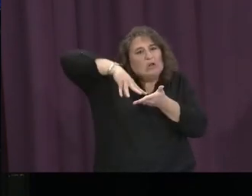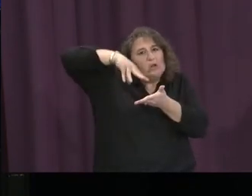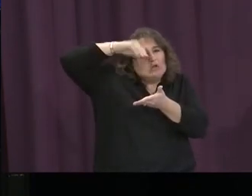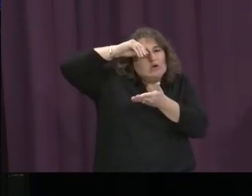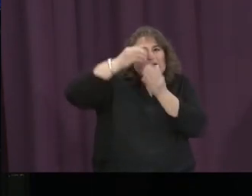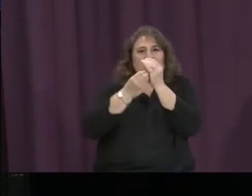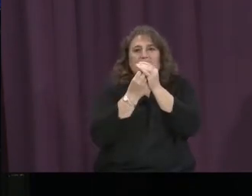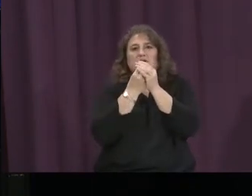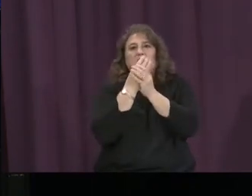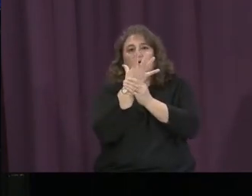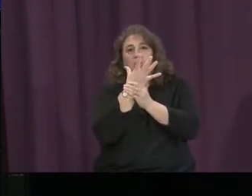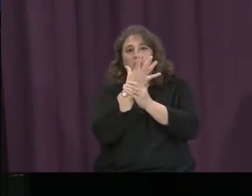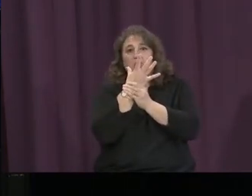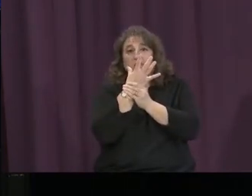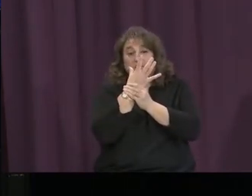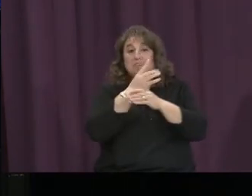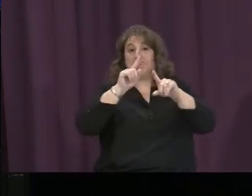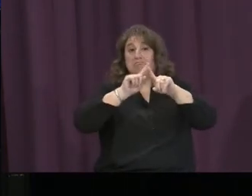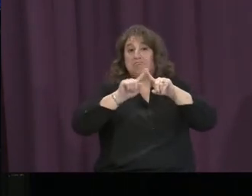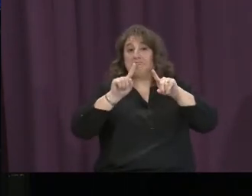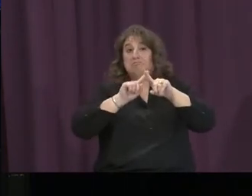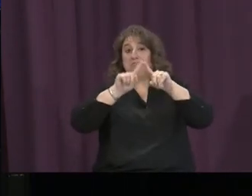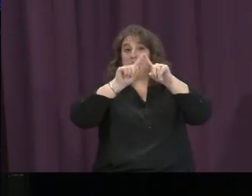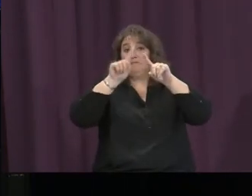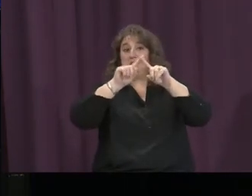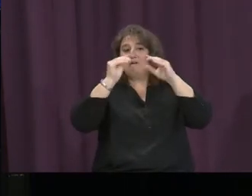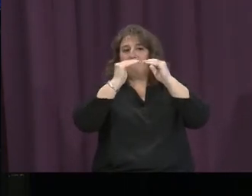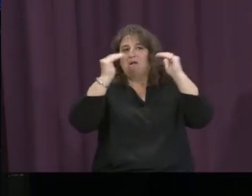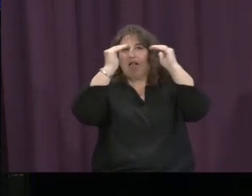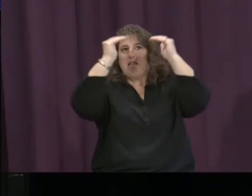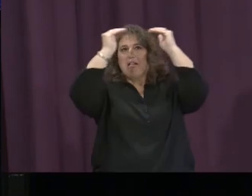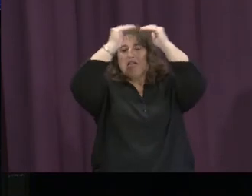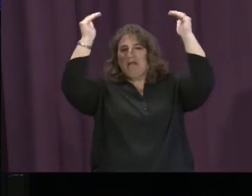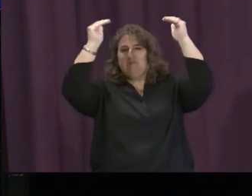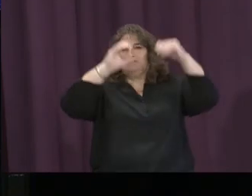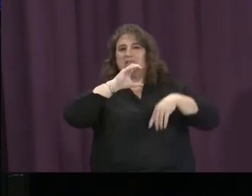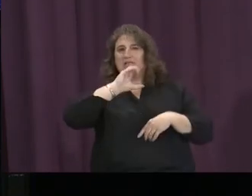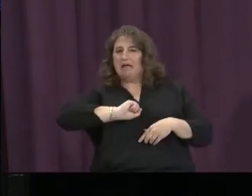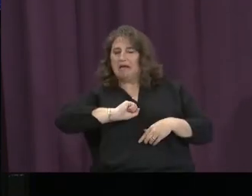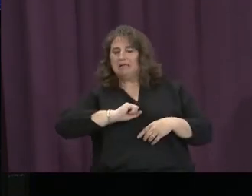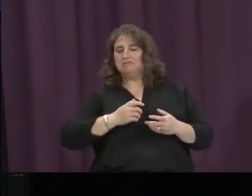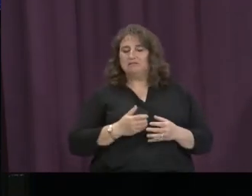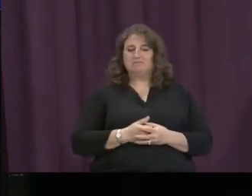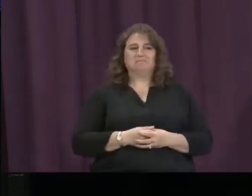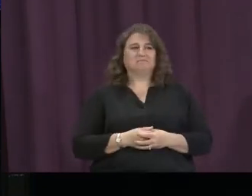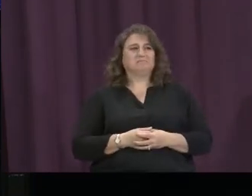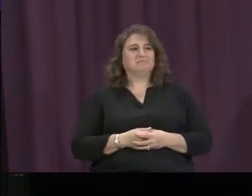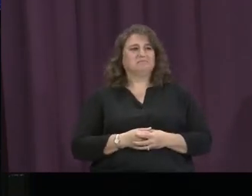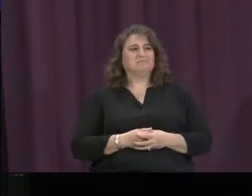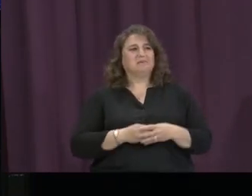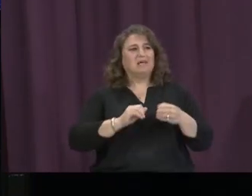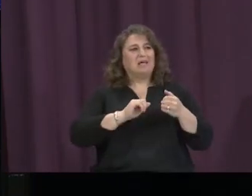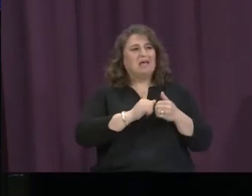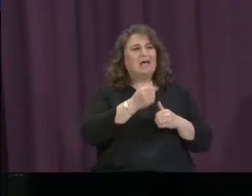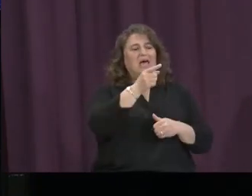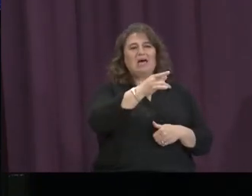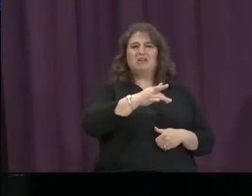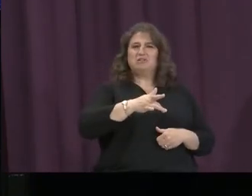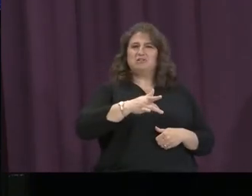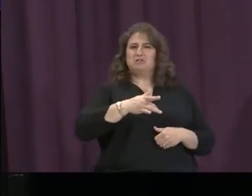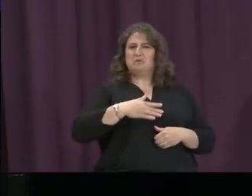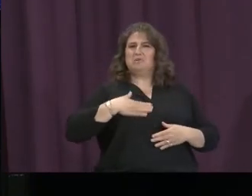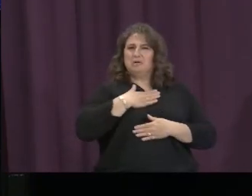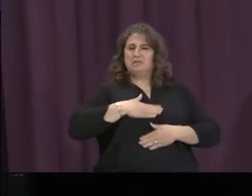at different stages. So how did it feel? I mean, how'd you like that